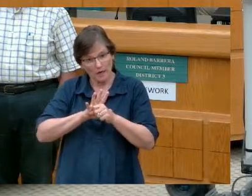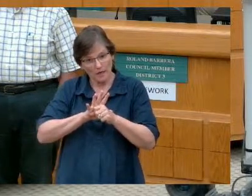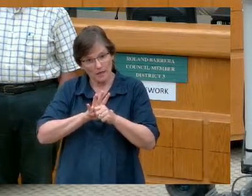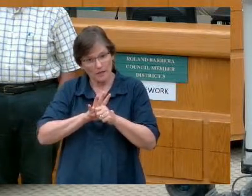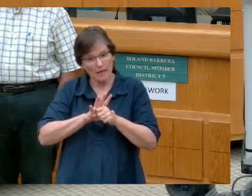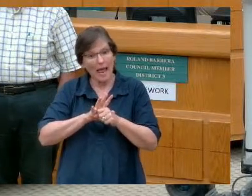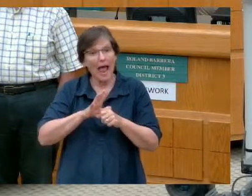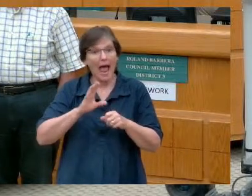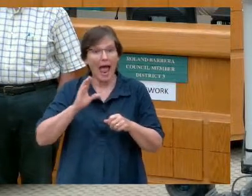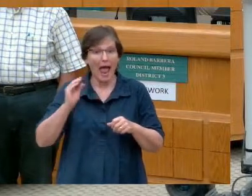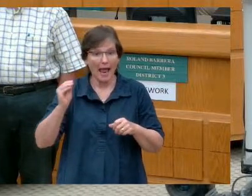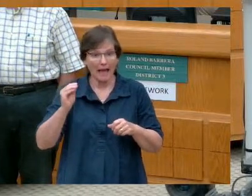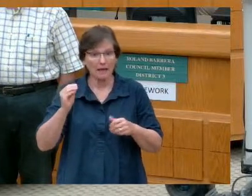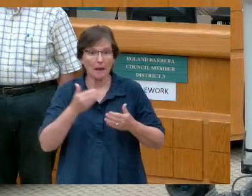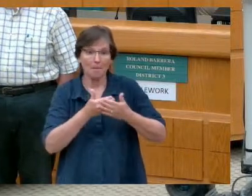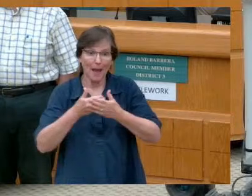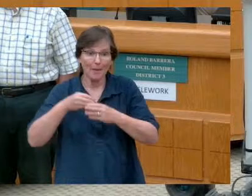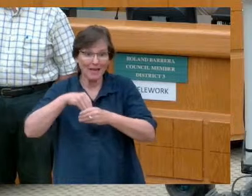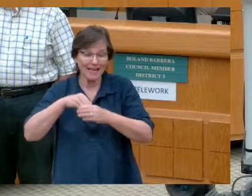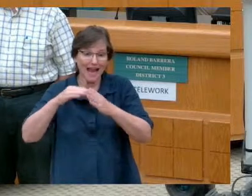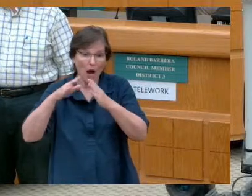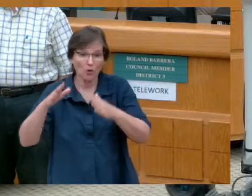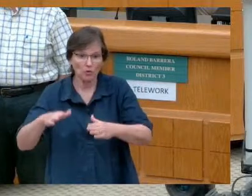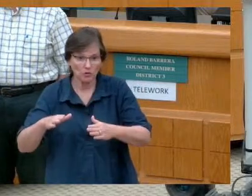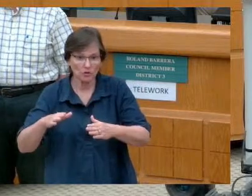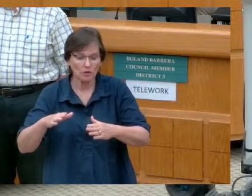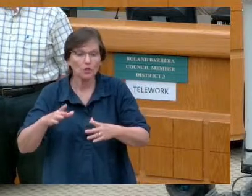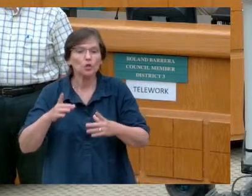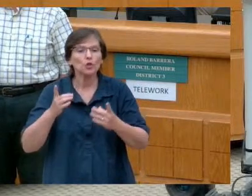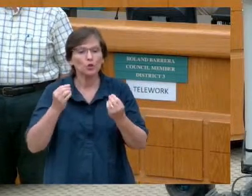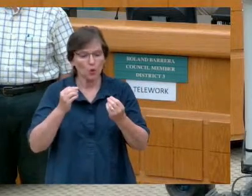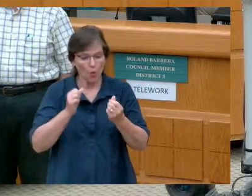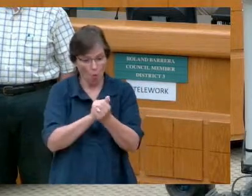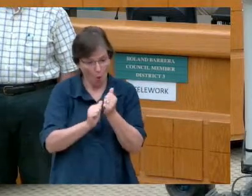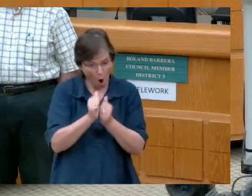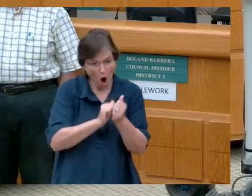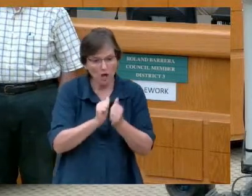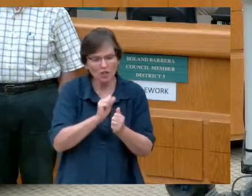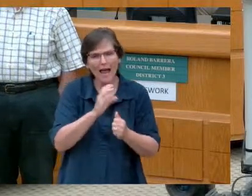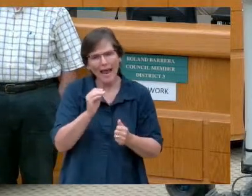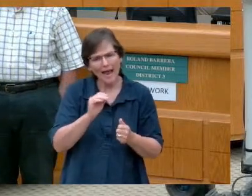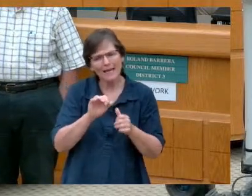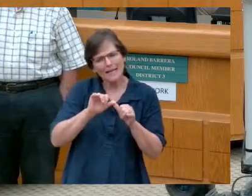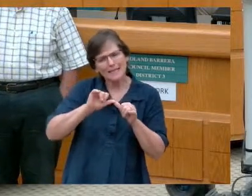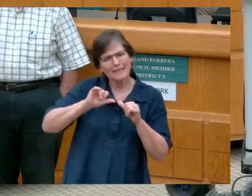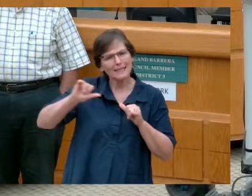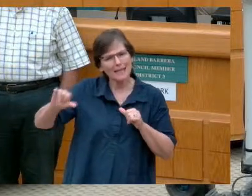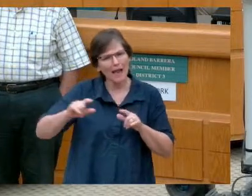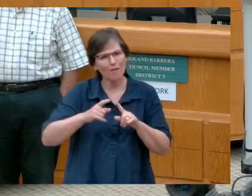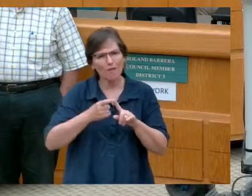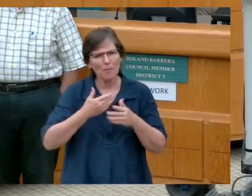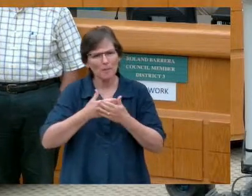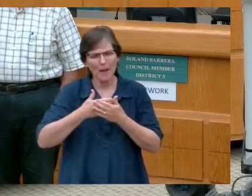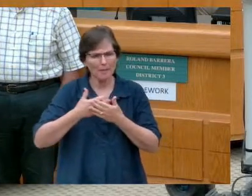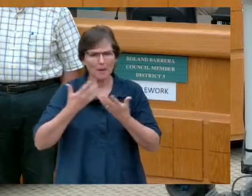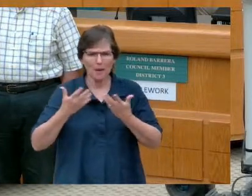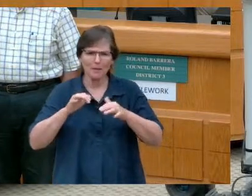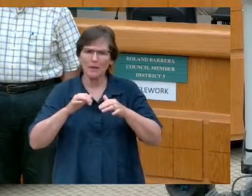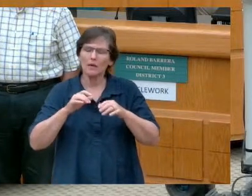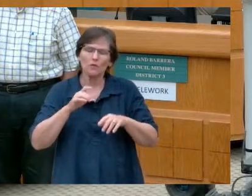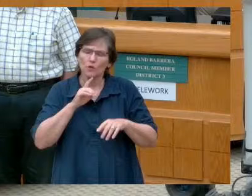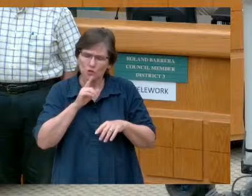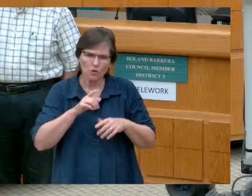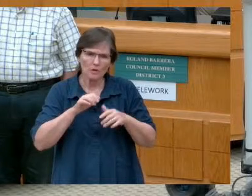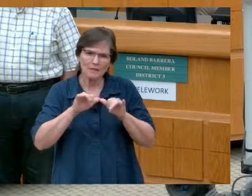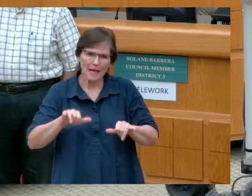to the baby, washing your hands often, but stay away from the baby as best you can. Stay opposite sides of the house, or better yet, if you don't